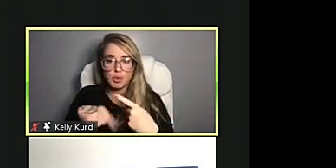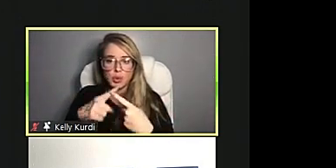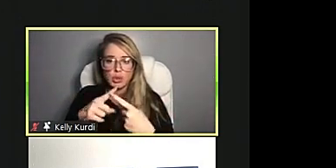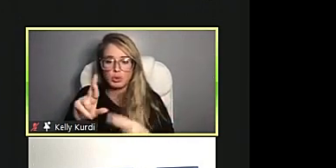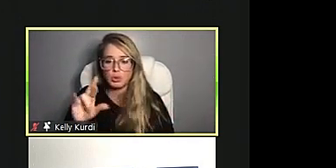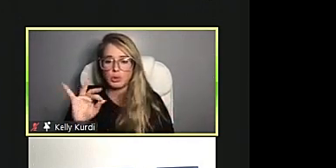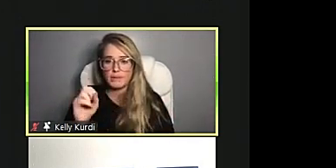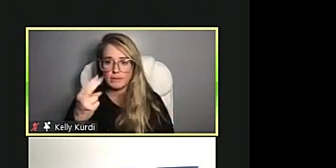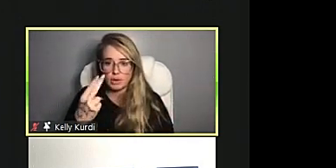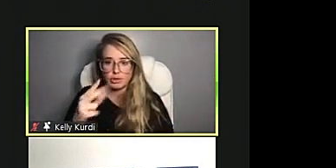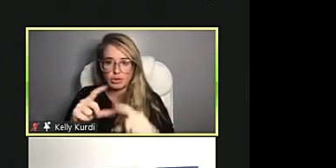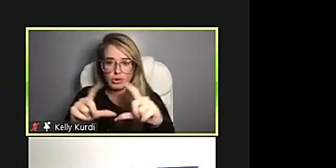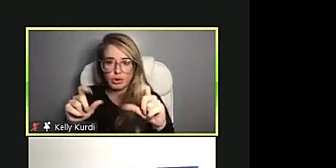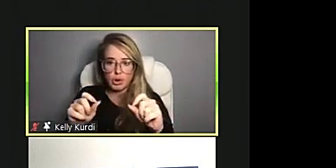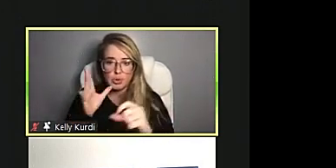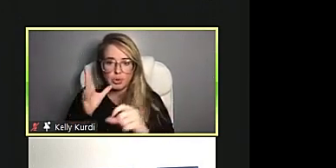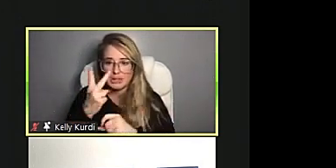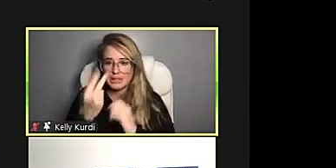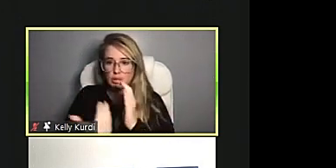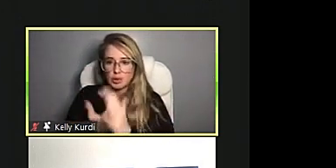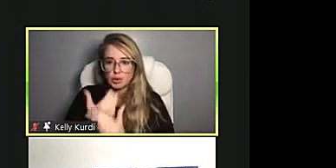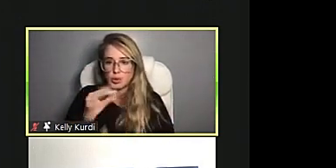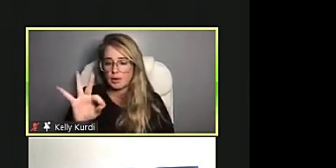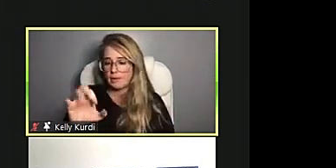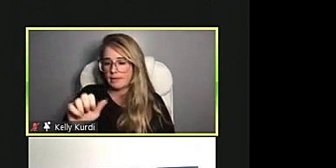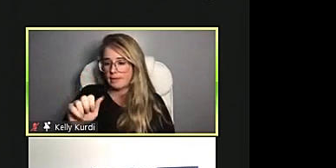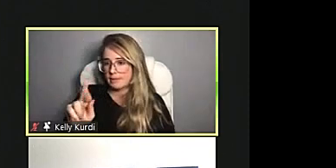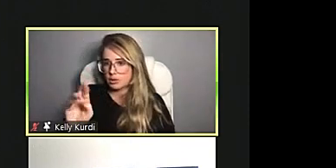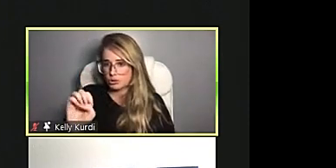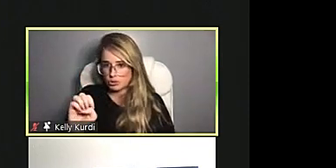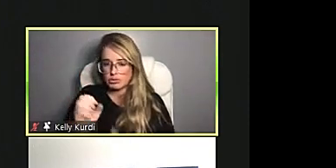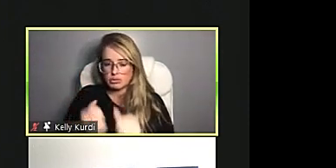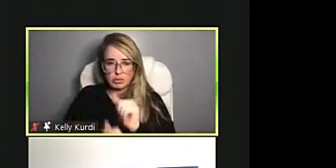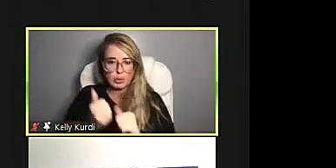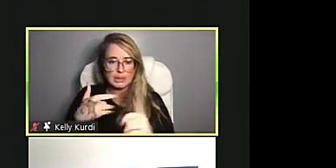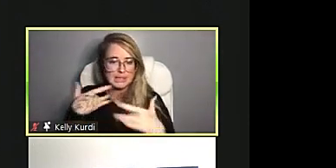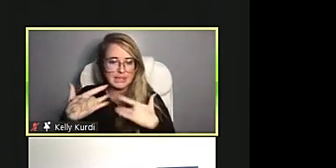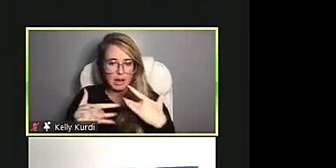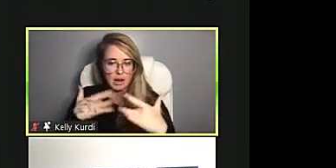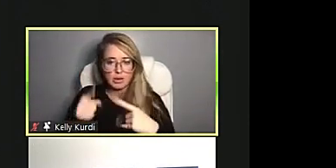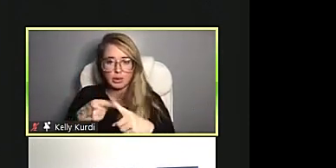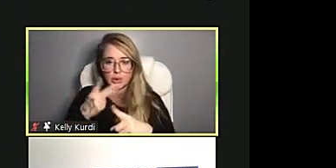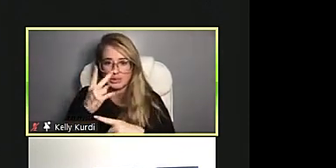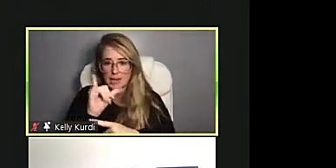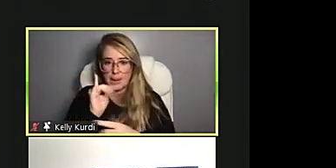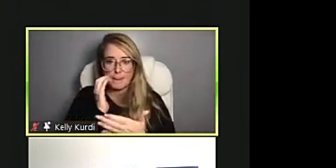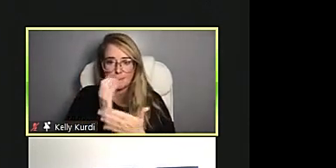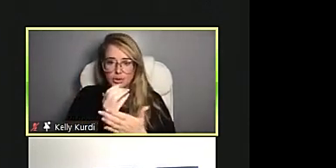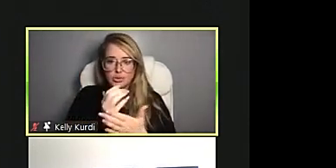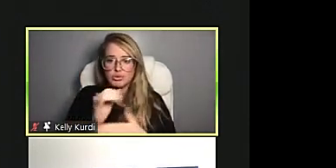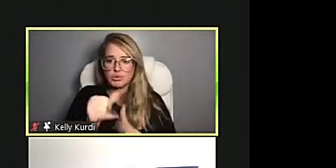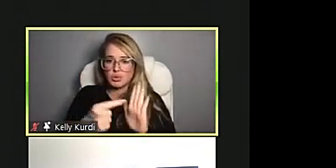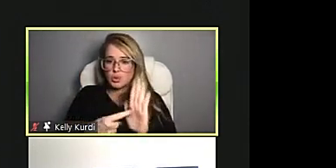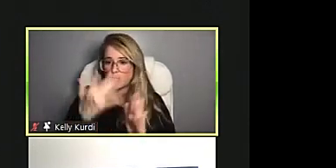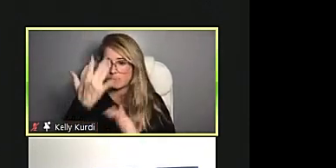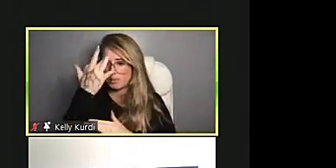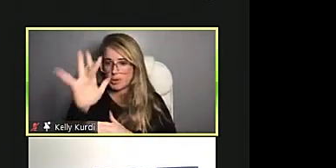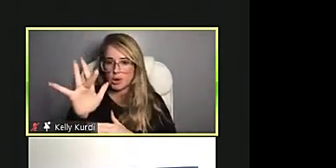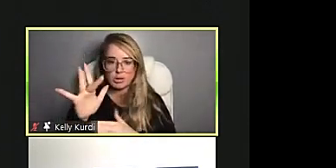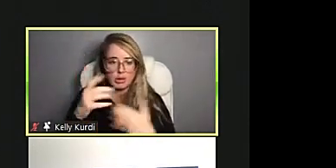vaccine card, you will see our newest feature that I'm the most excited about. And what you see in the picture here is our Smart Health Card,